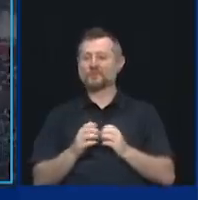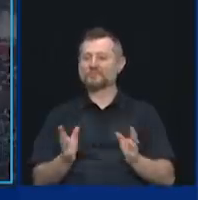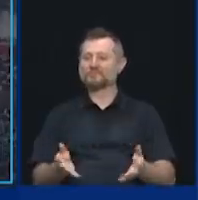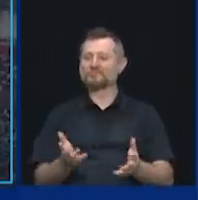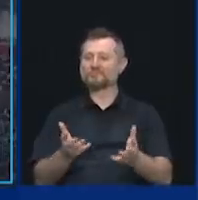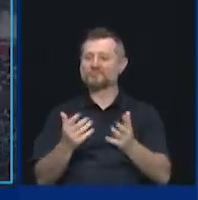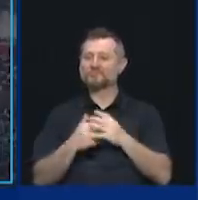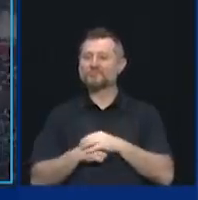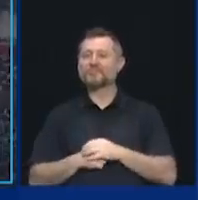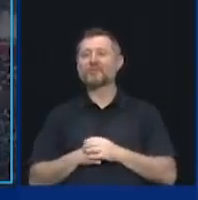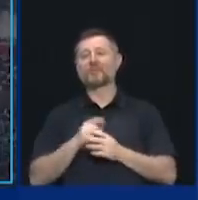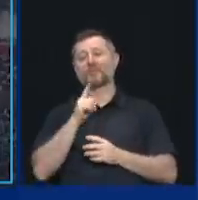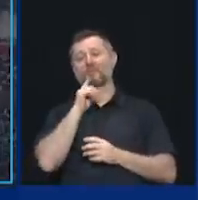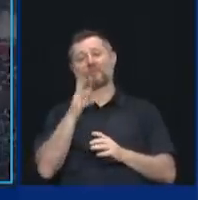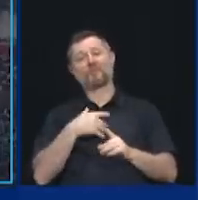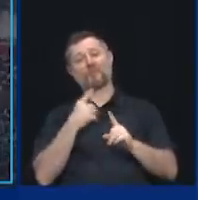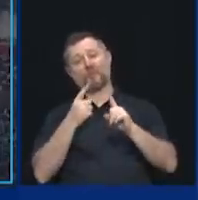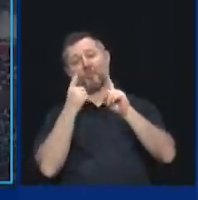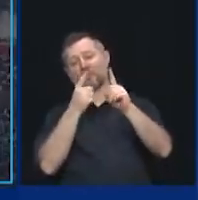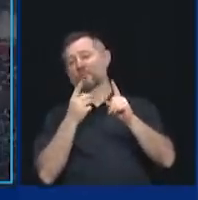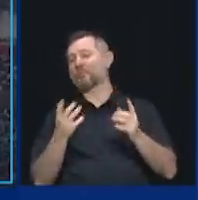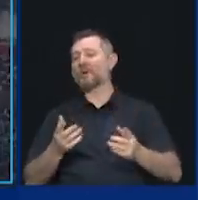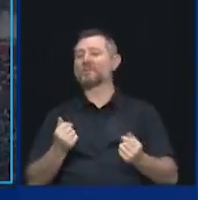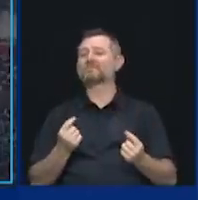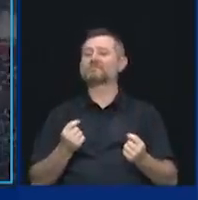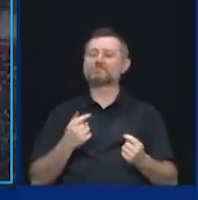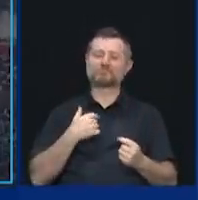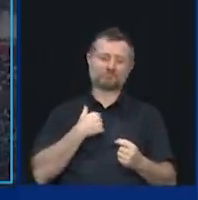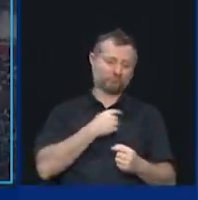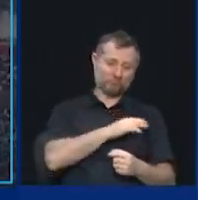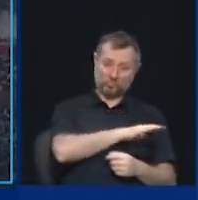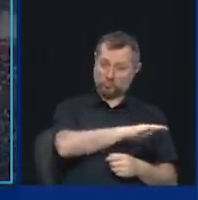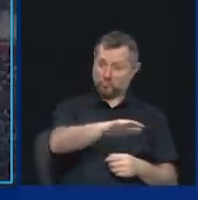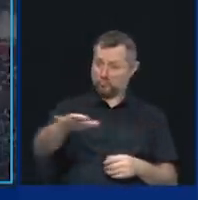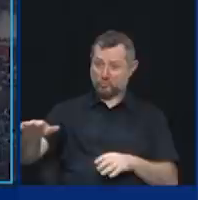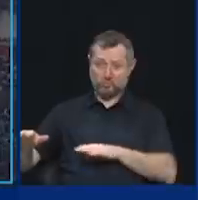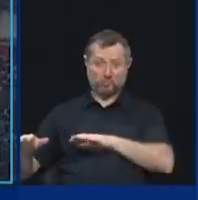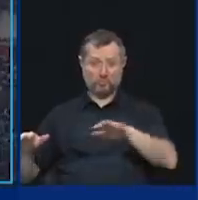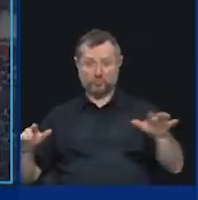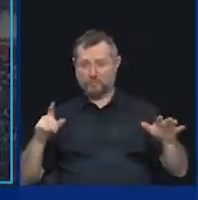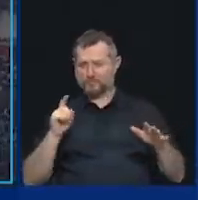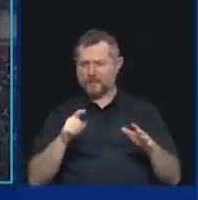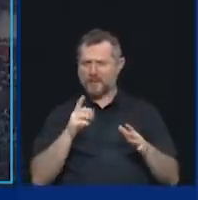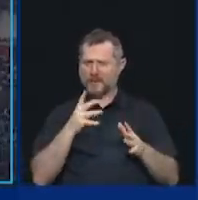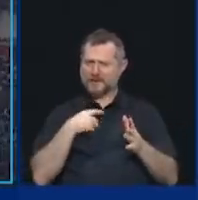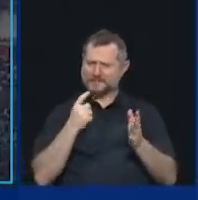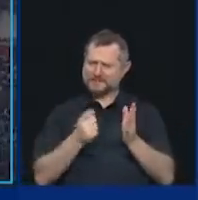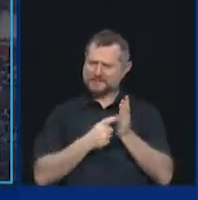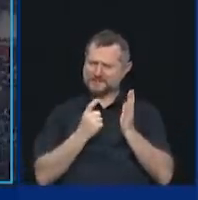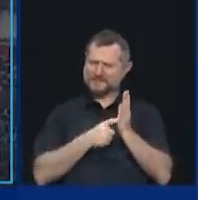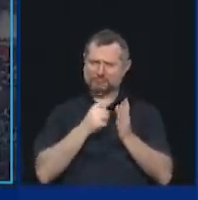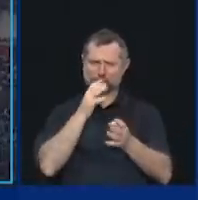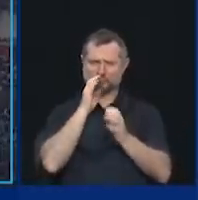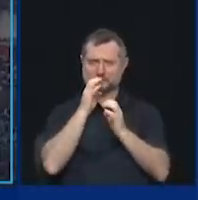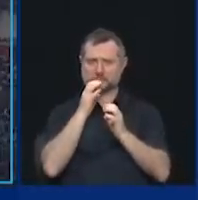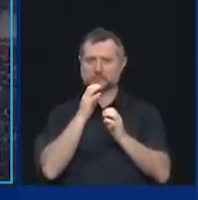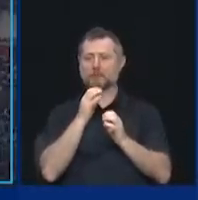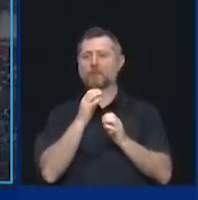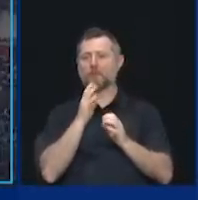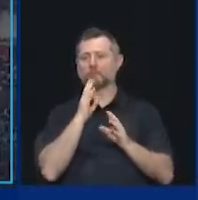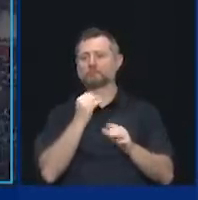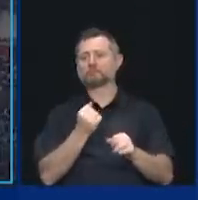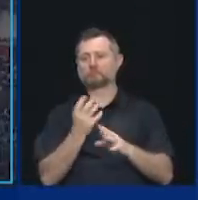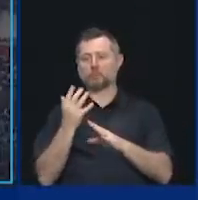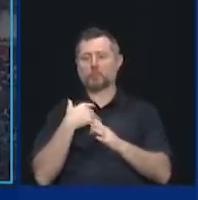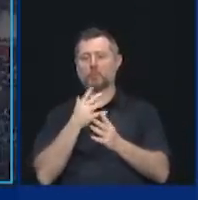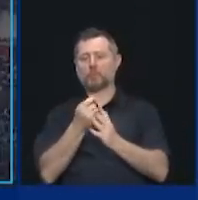tunnel is to remove the remaining COVID restrictions, right? Get